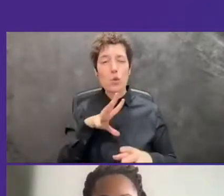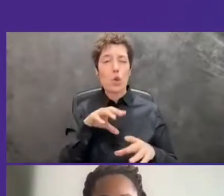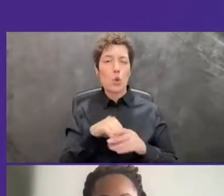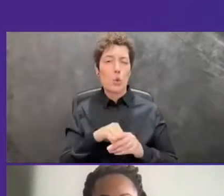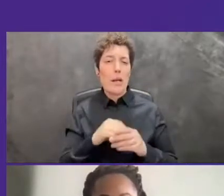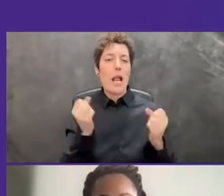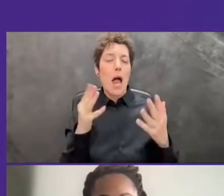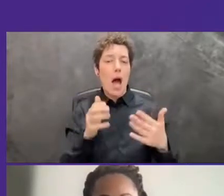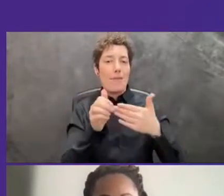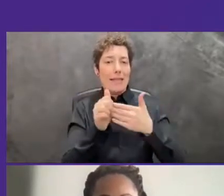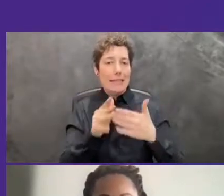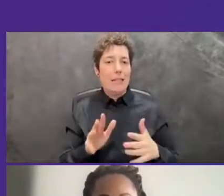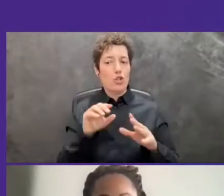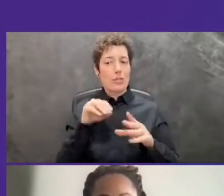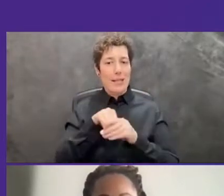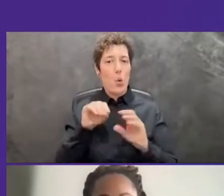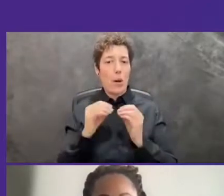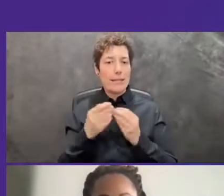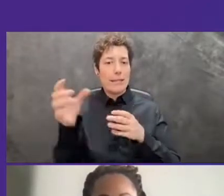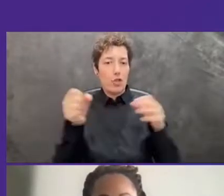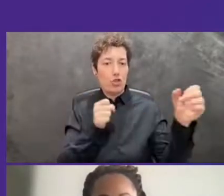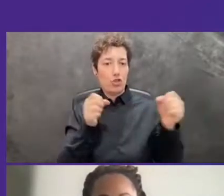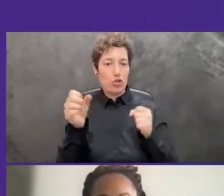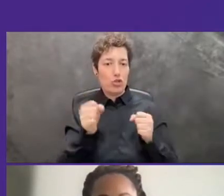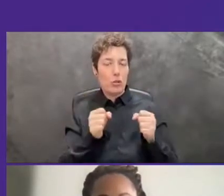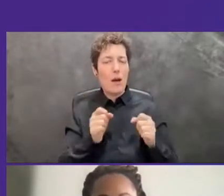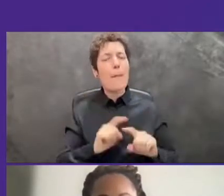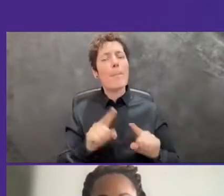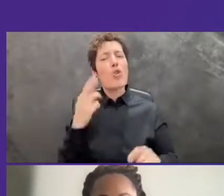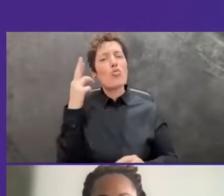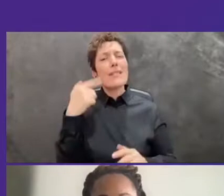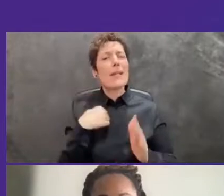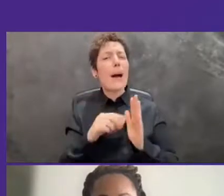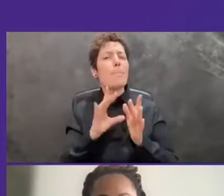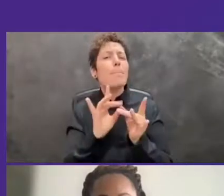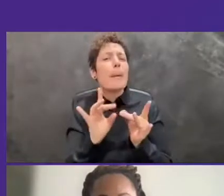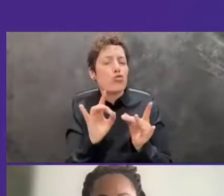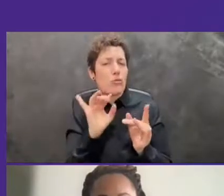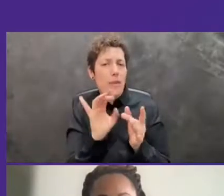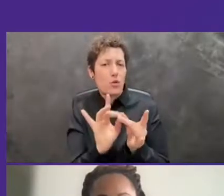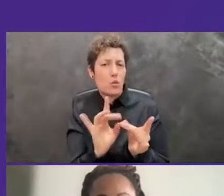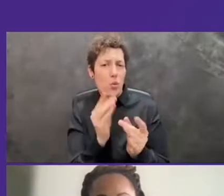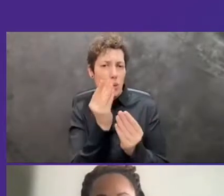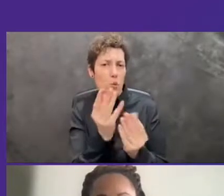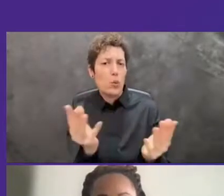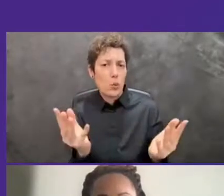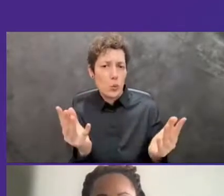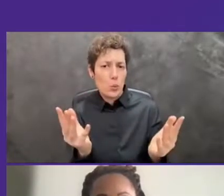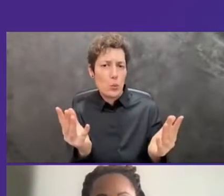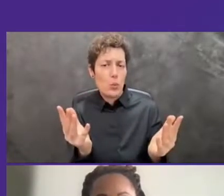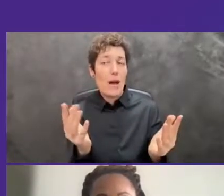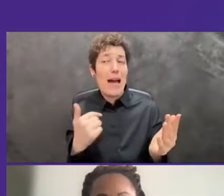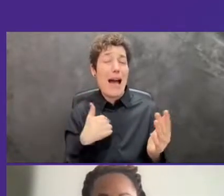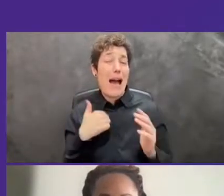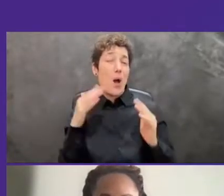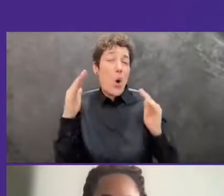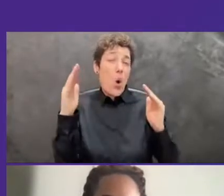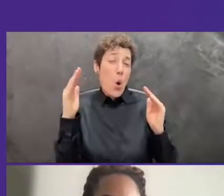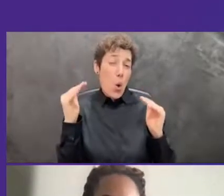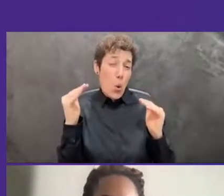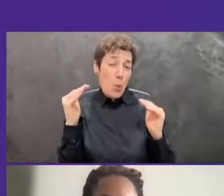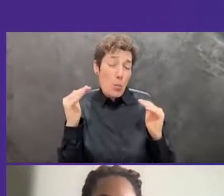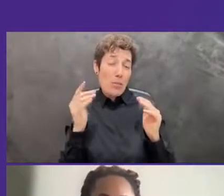of the organization. But I tell that story to say that I hope and would like to think we've